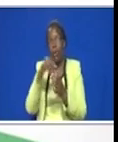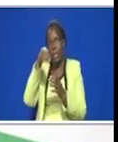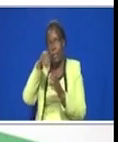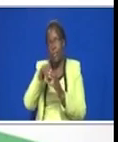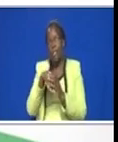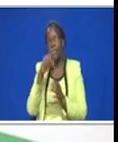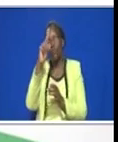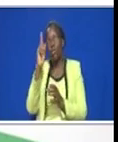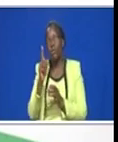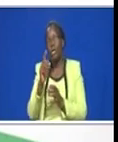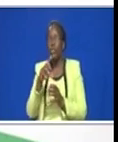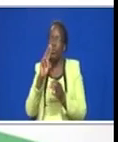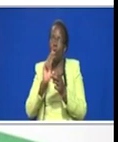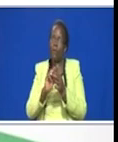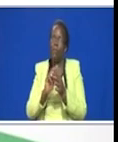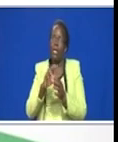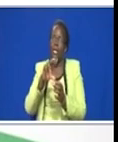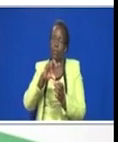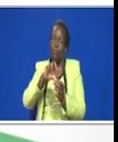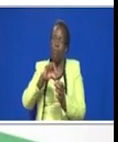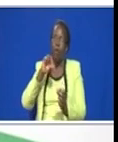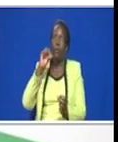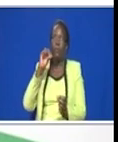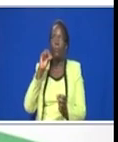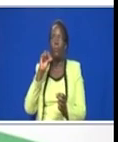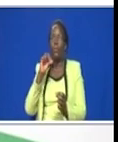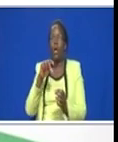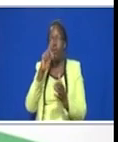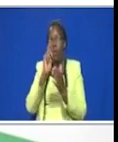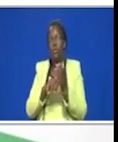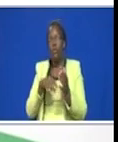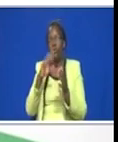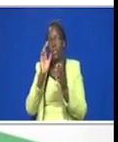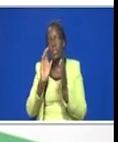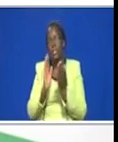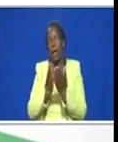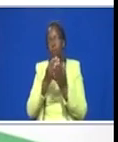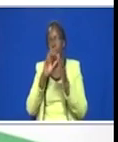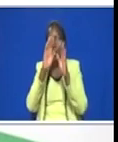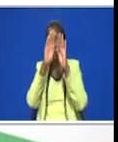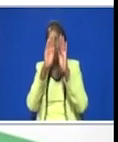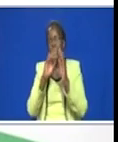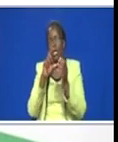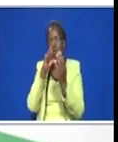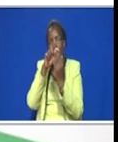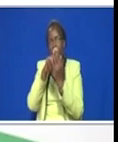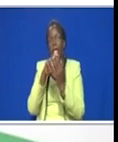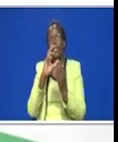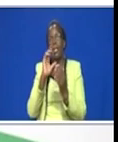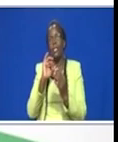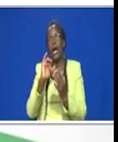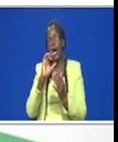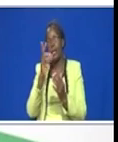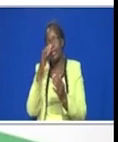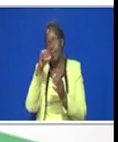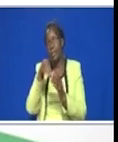The verb here is found. So what are some of the key areas or key words that are in this question? Which are